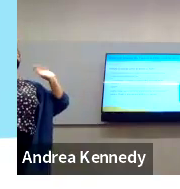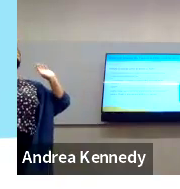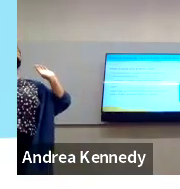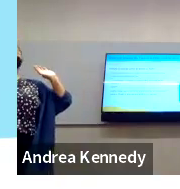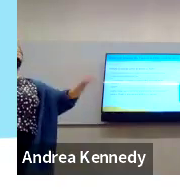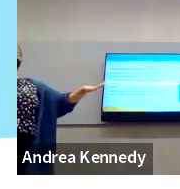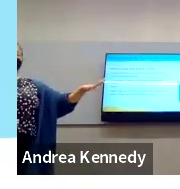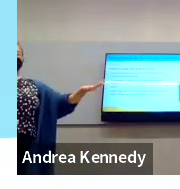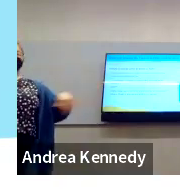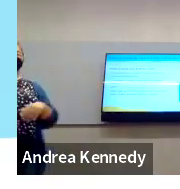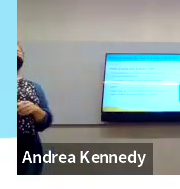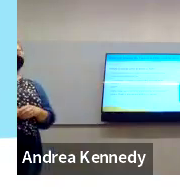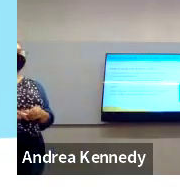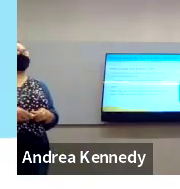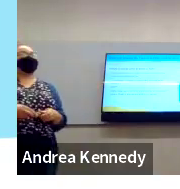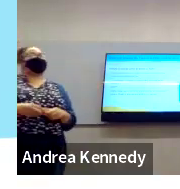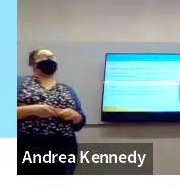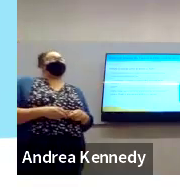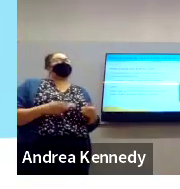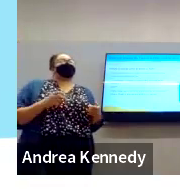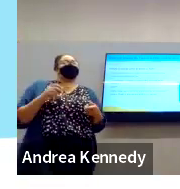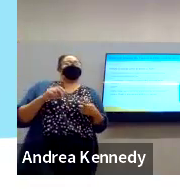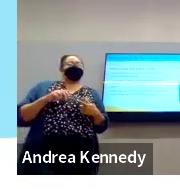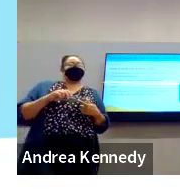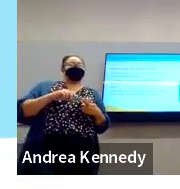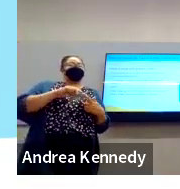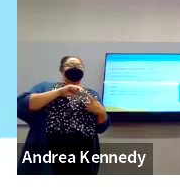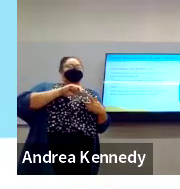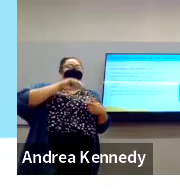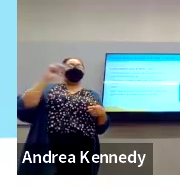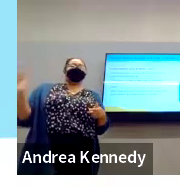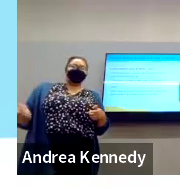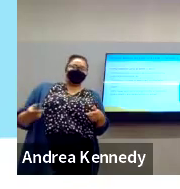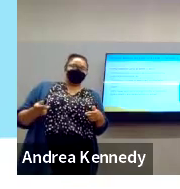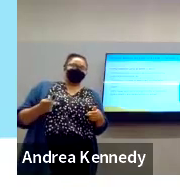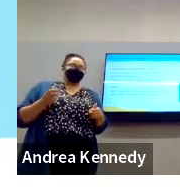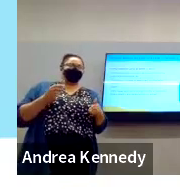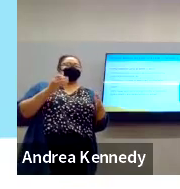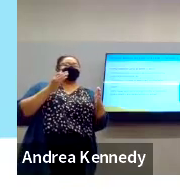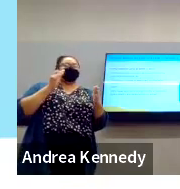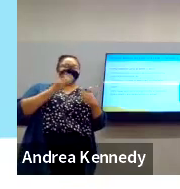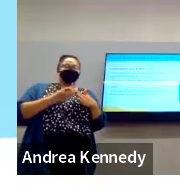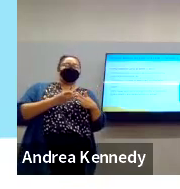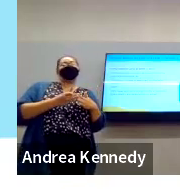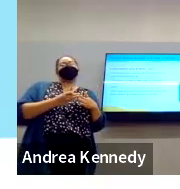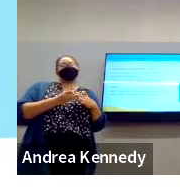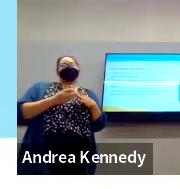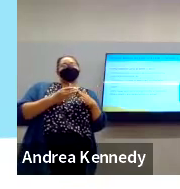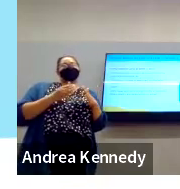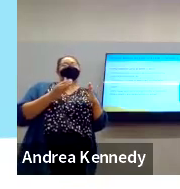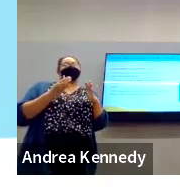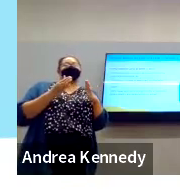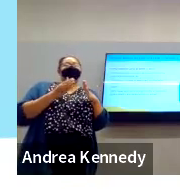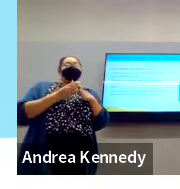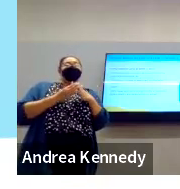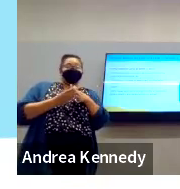or older. And so for those ones, the RUB system is gonna continue until the petition process